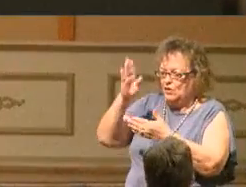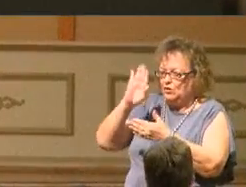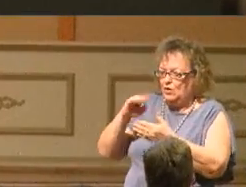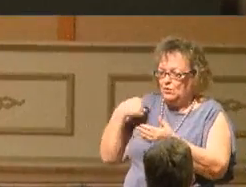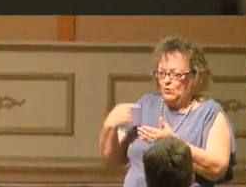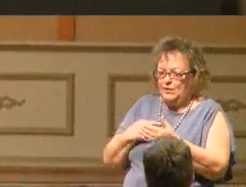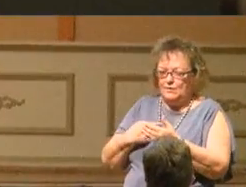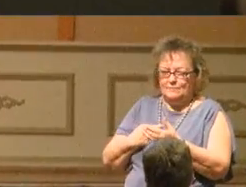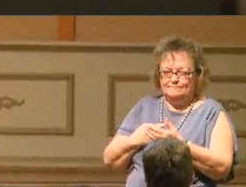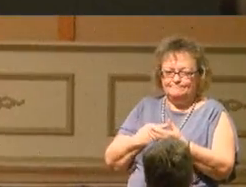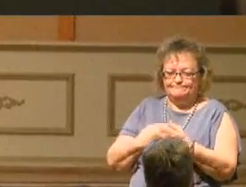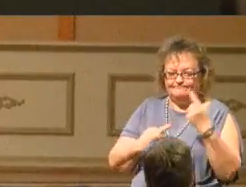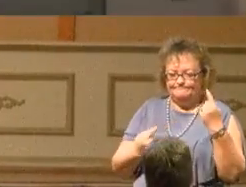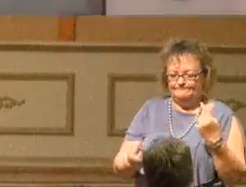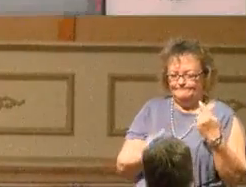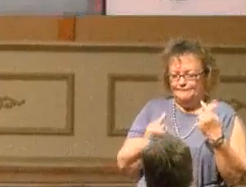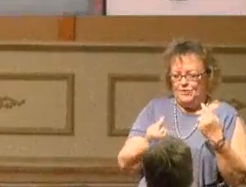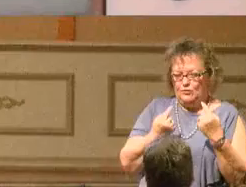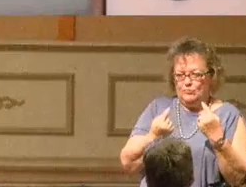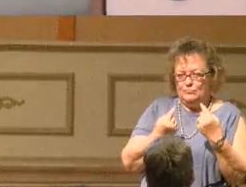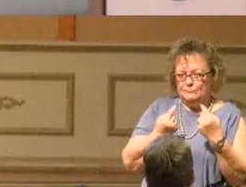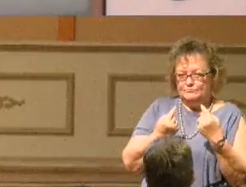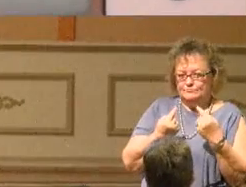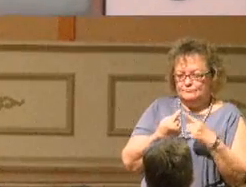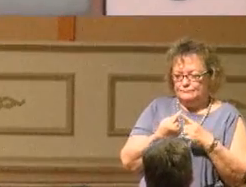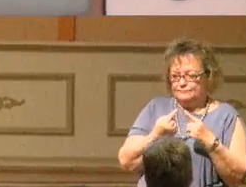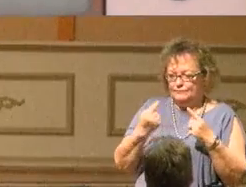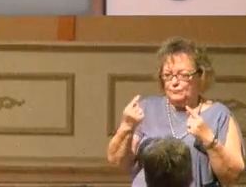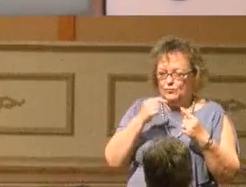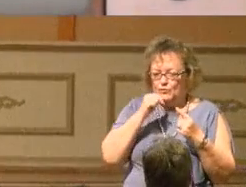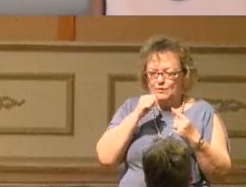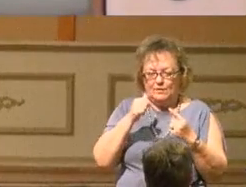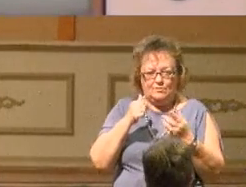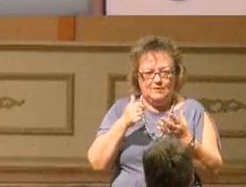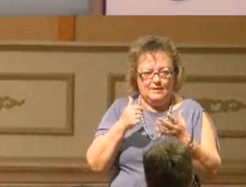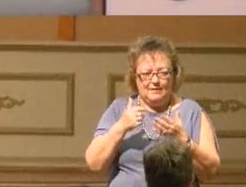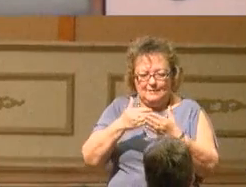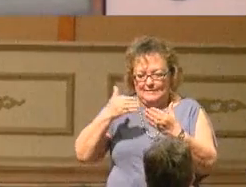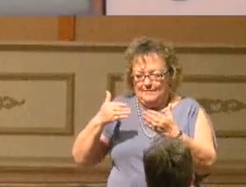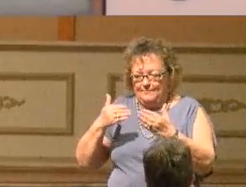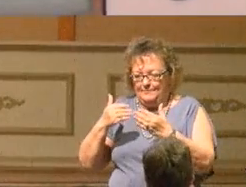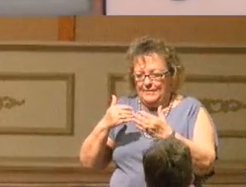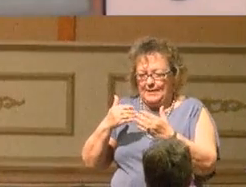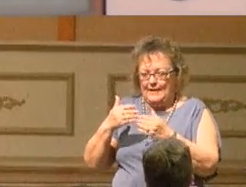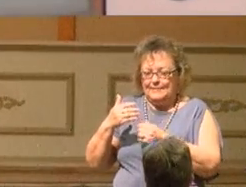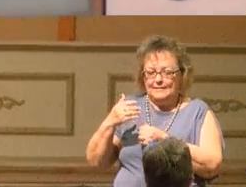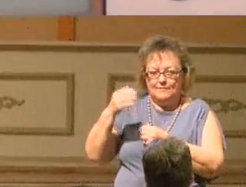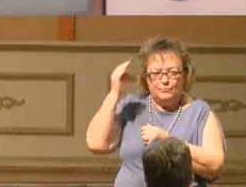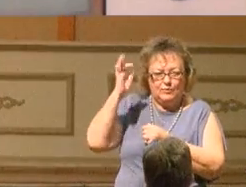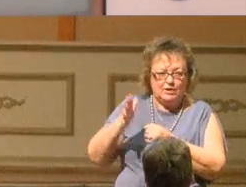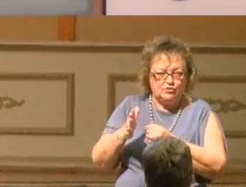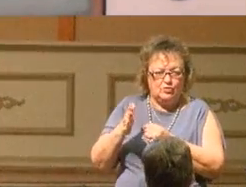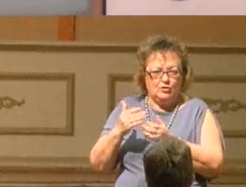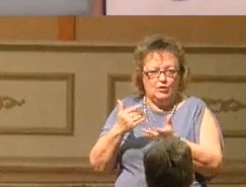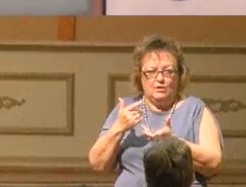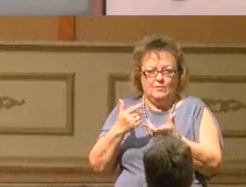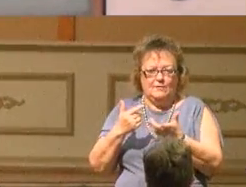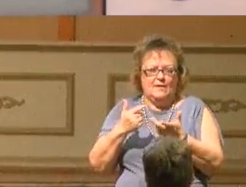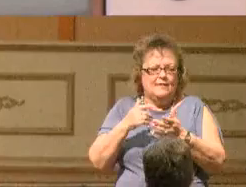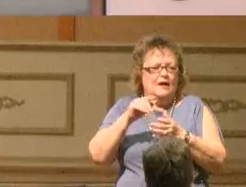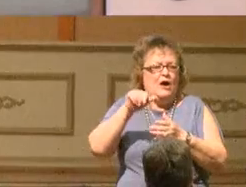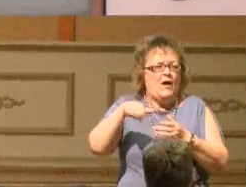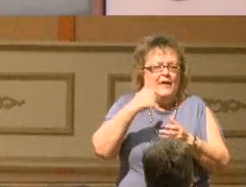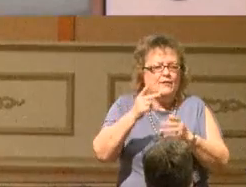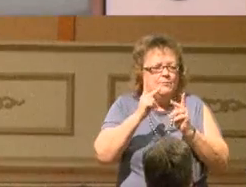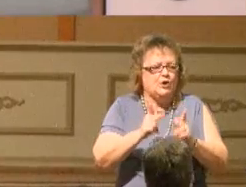our own two feet. We don't stand behind a preacher. We don't stand behind a godly mother. We don't stand